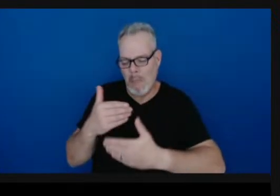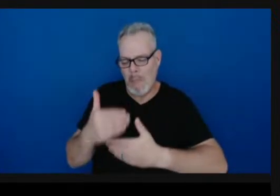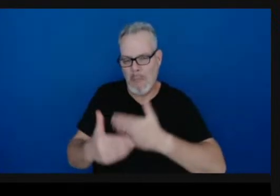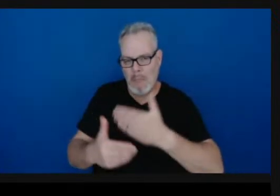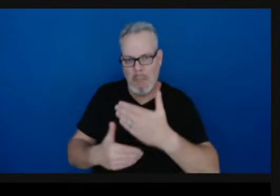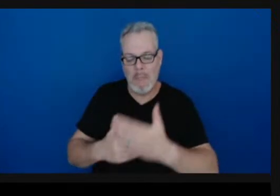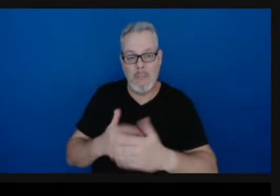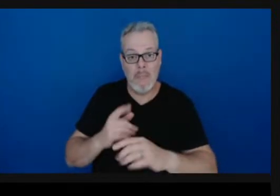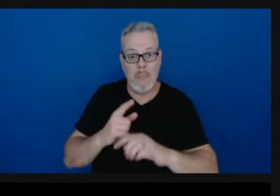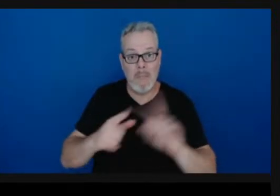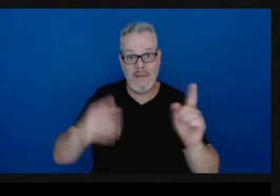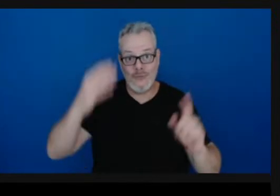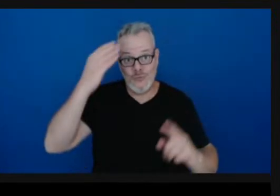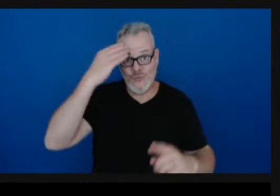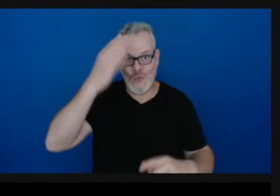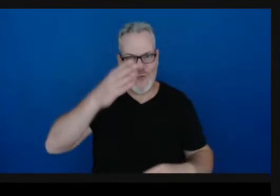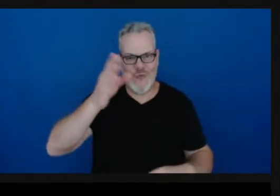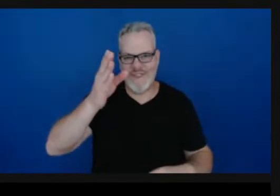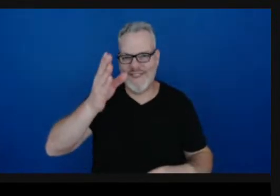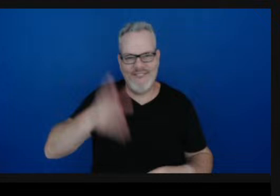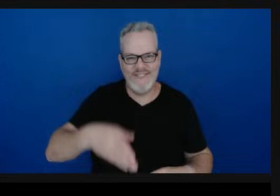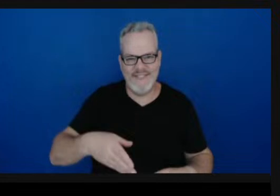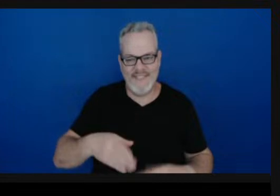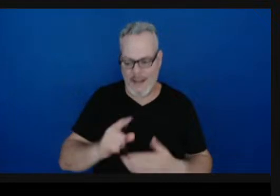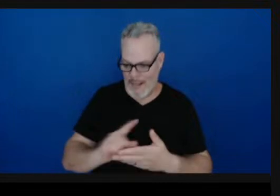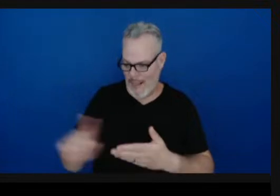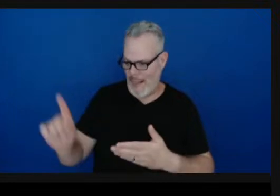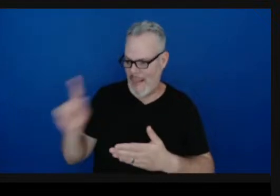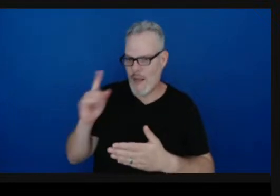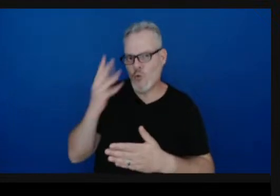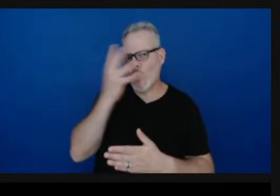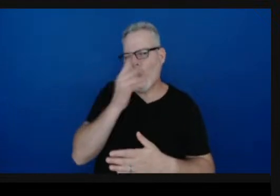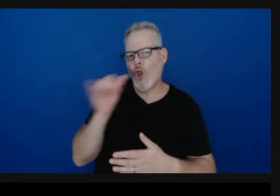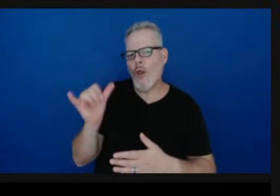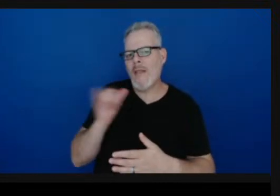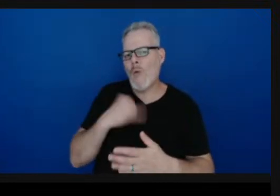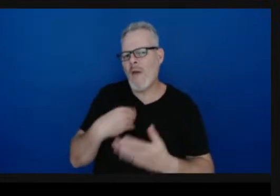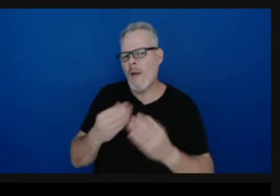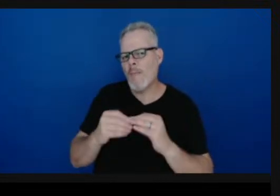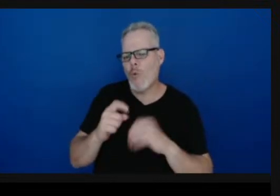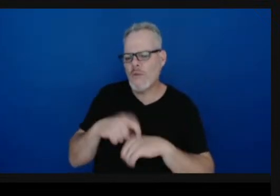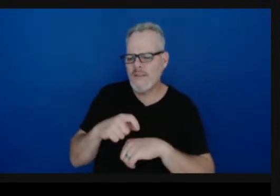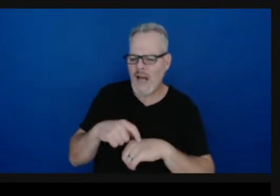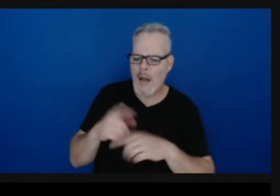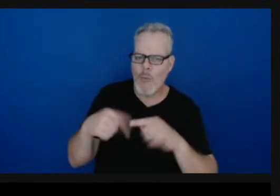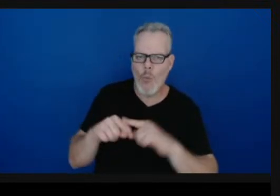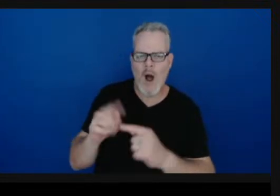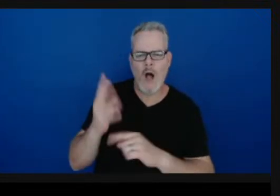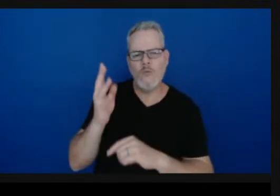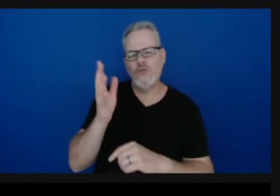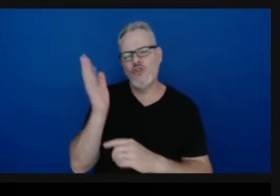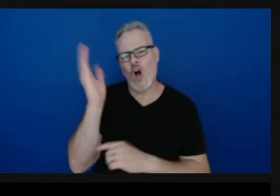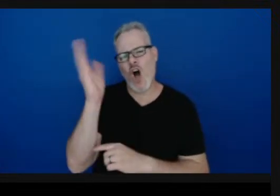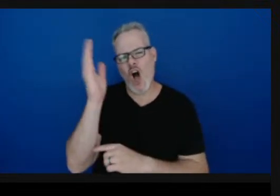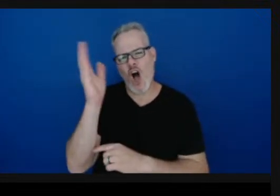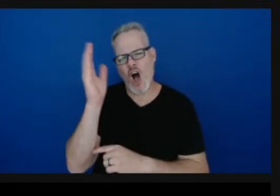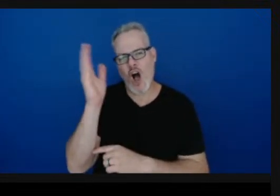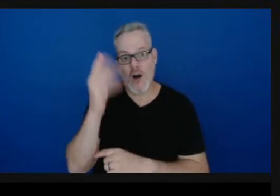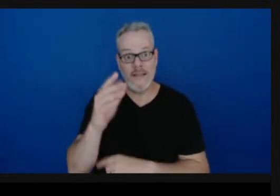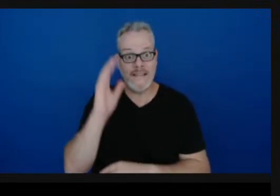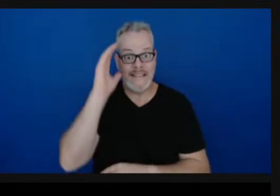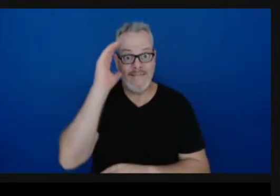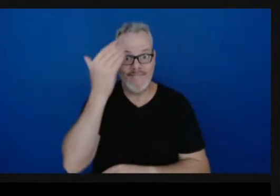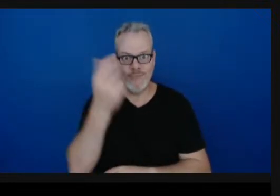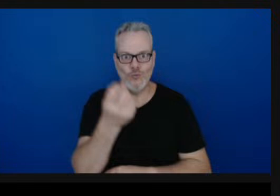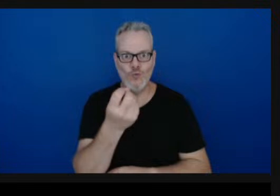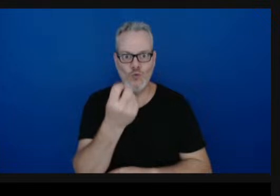know. Last week we said that the eruption looked like it had a little bit more time. As we were broadcasting, it turned out it had 12 hours more time. It was a little bit more